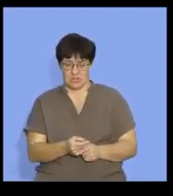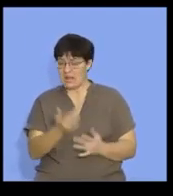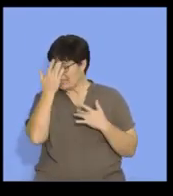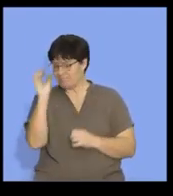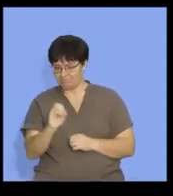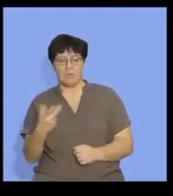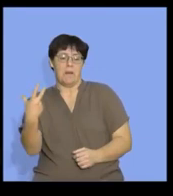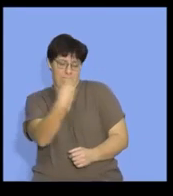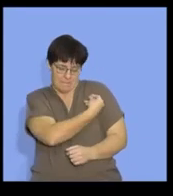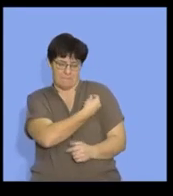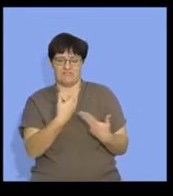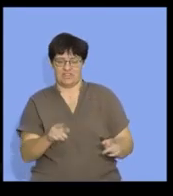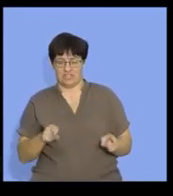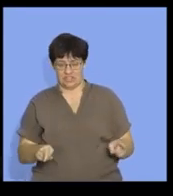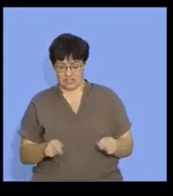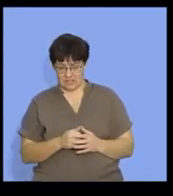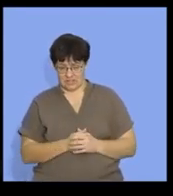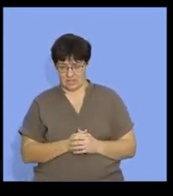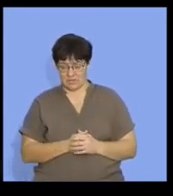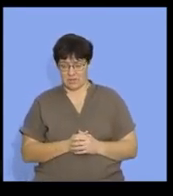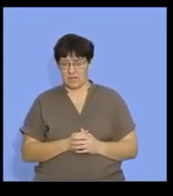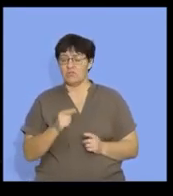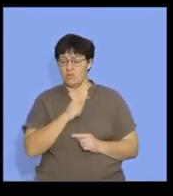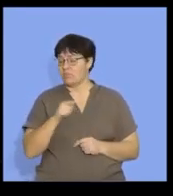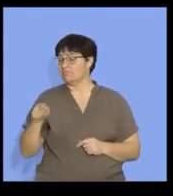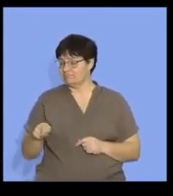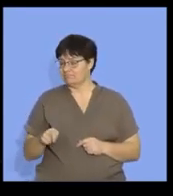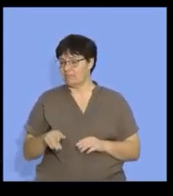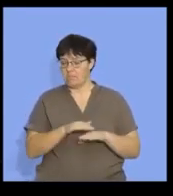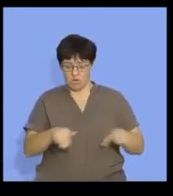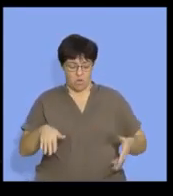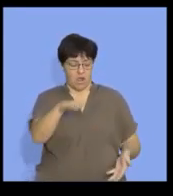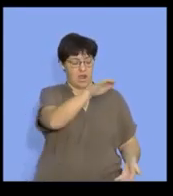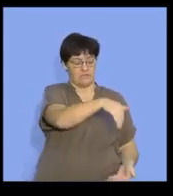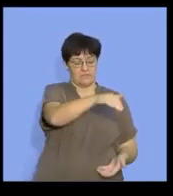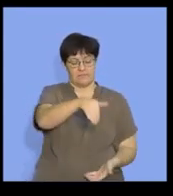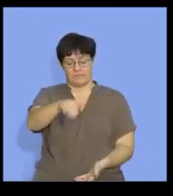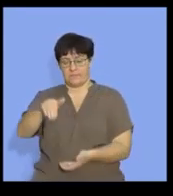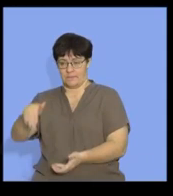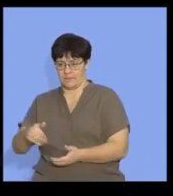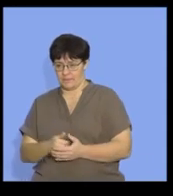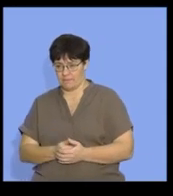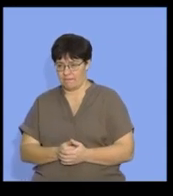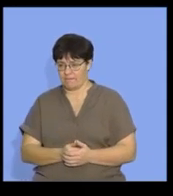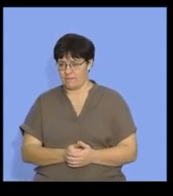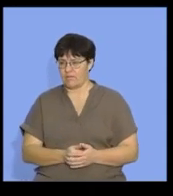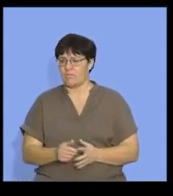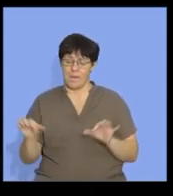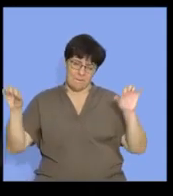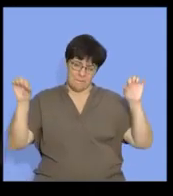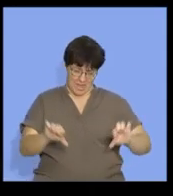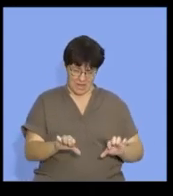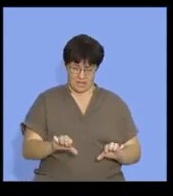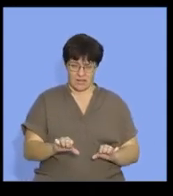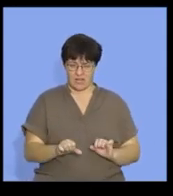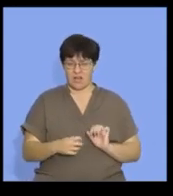actually got two y-axes. The graph below shows the data collected. So let's see, all right, we're going to come back